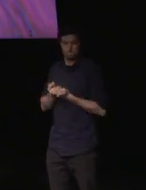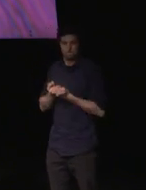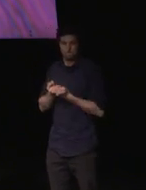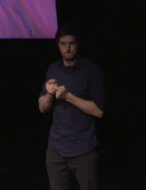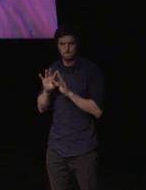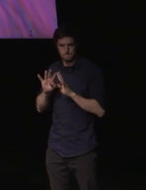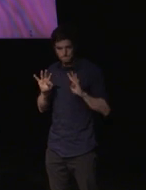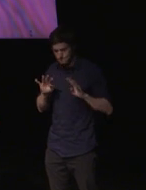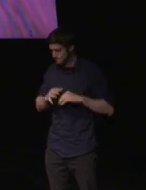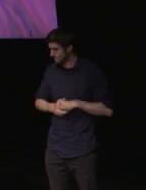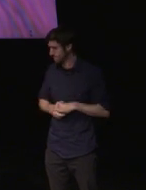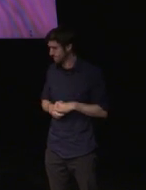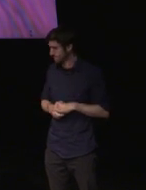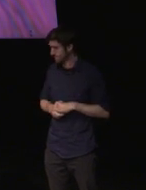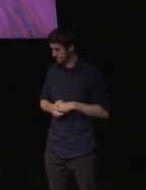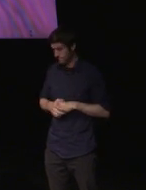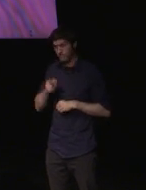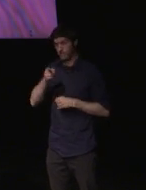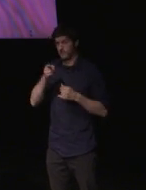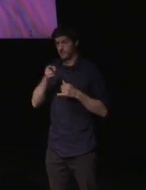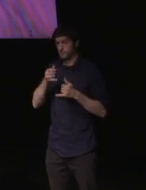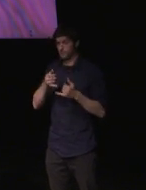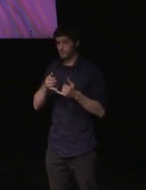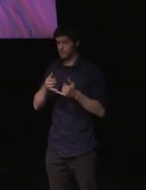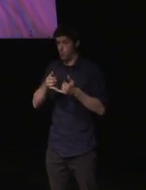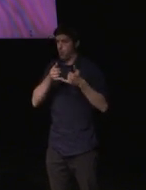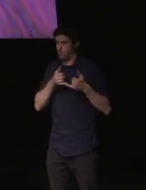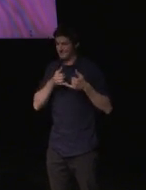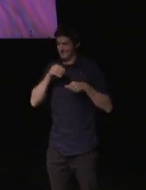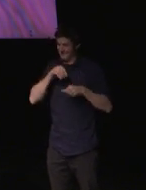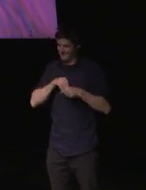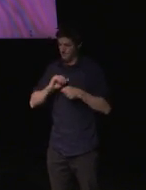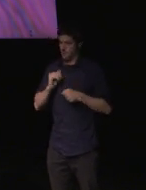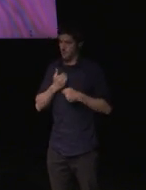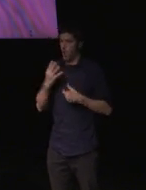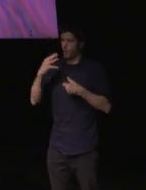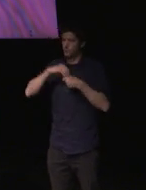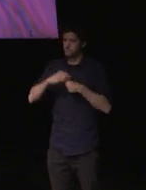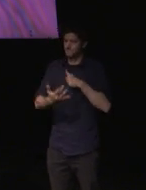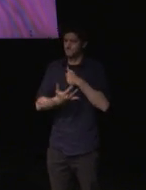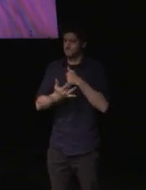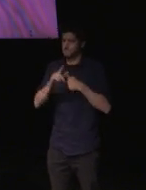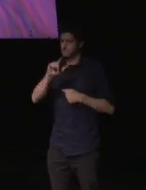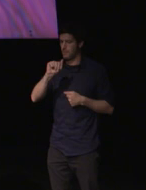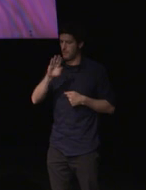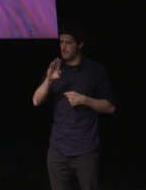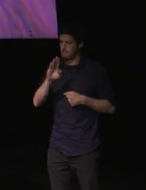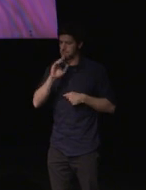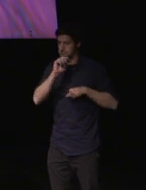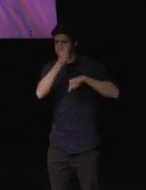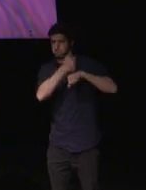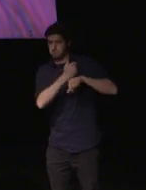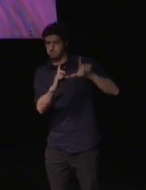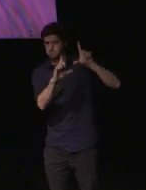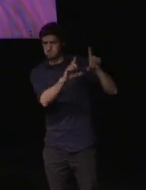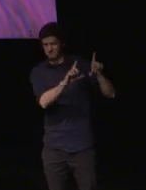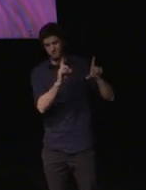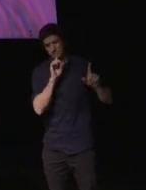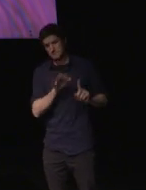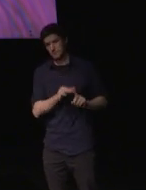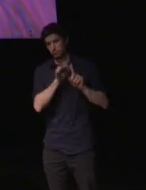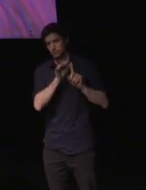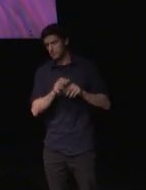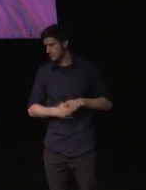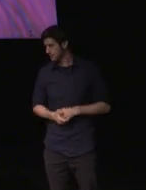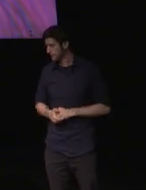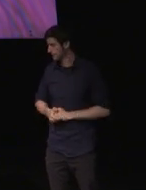This award is actually hanging in the Inclusive Tech Lab. This picture is kind of really special. For me, the accolades are